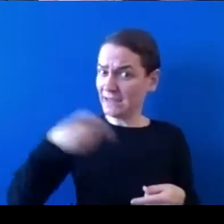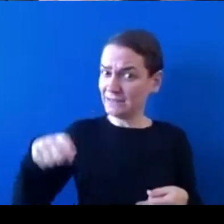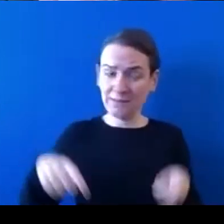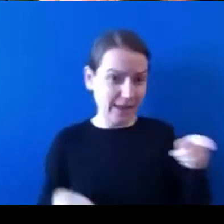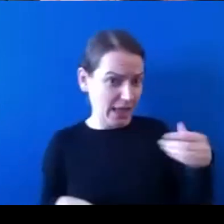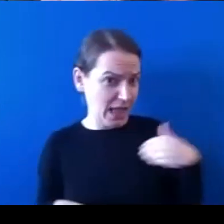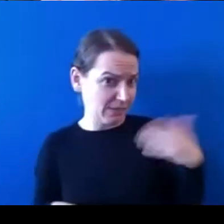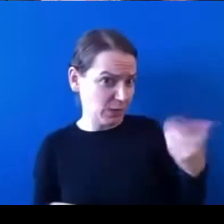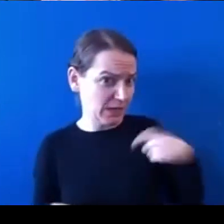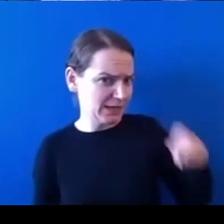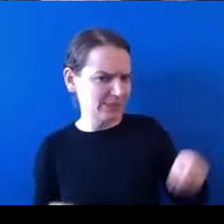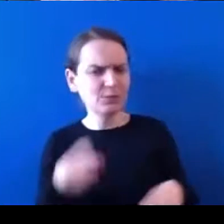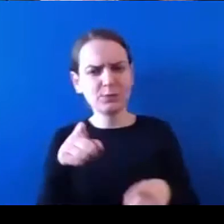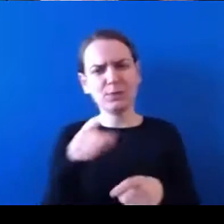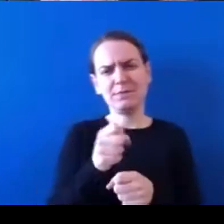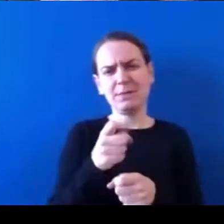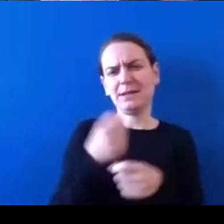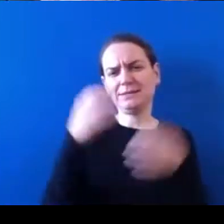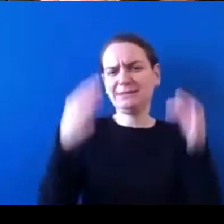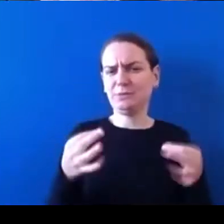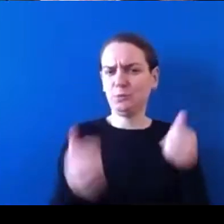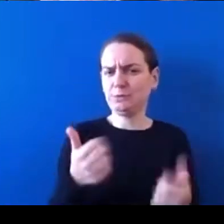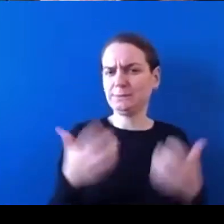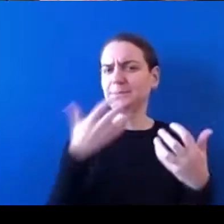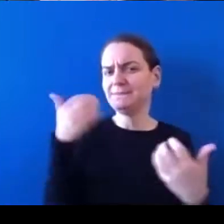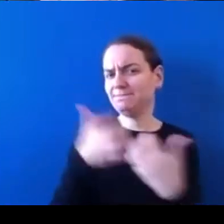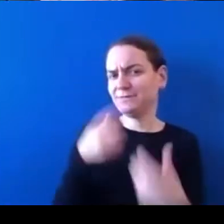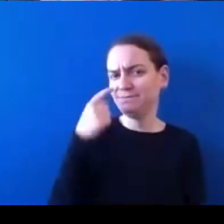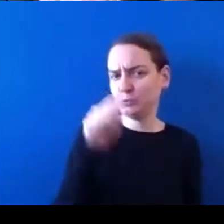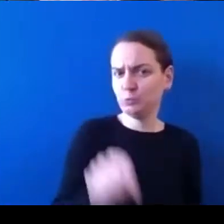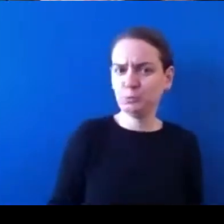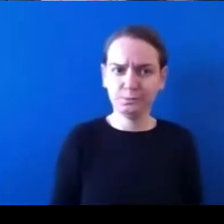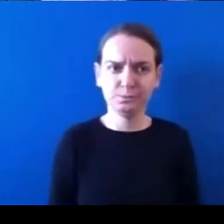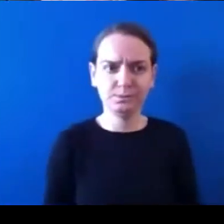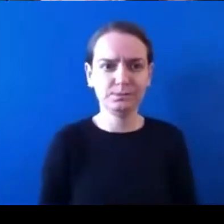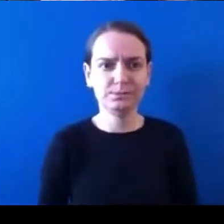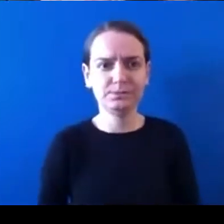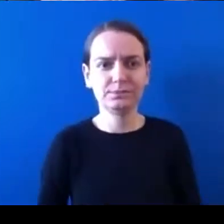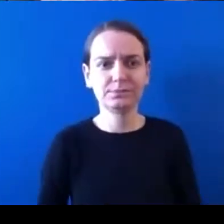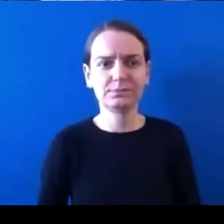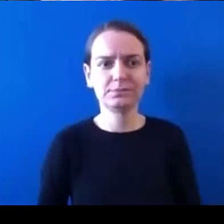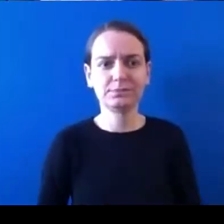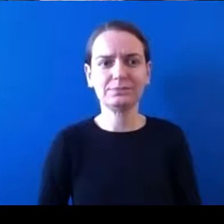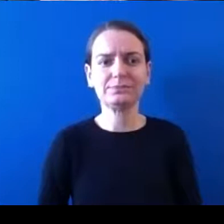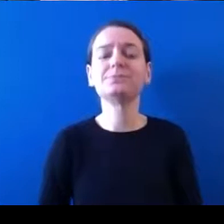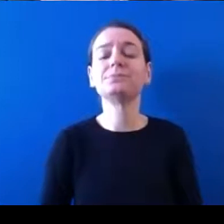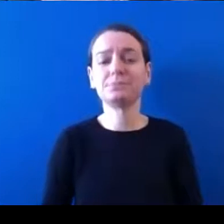And again, your transportation options. You want to meet with the Disability